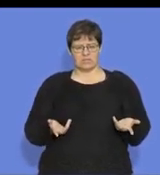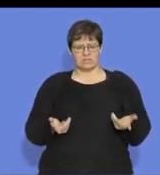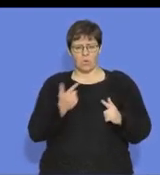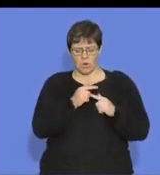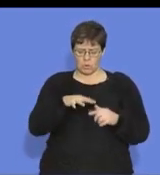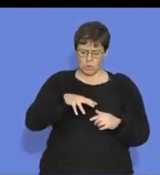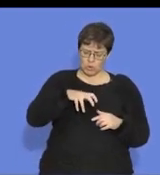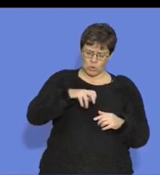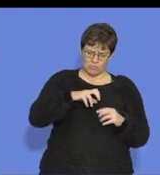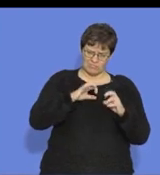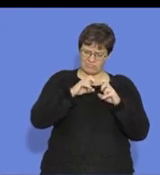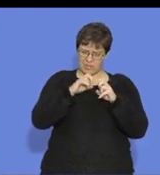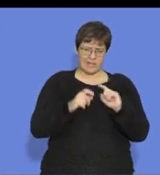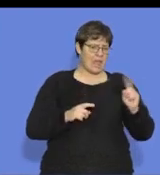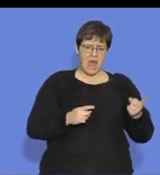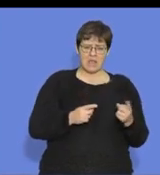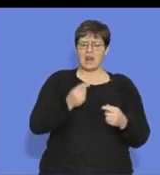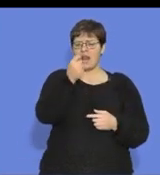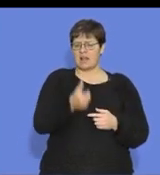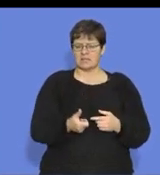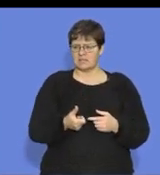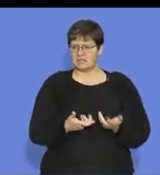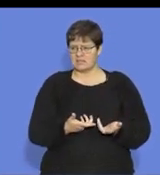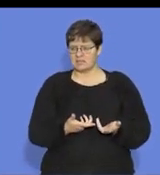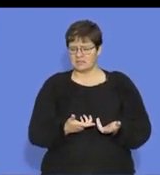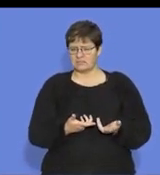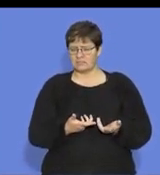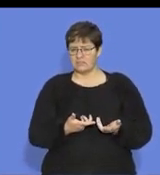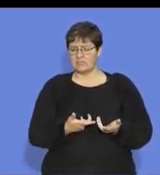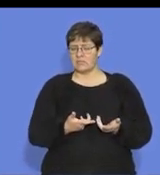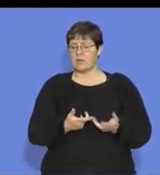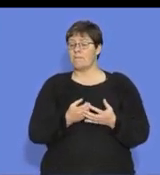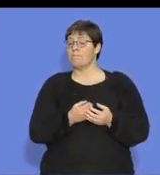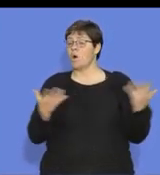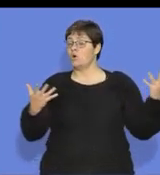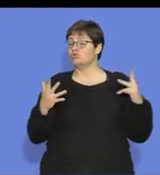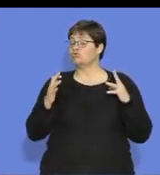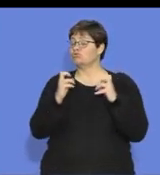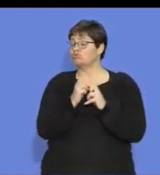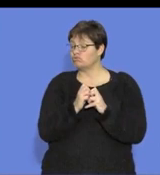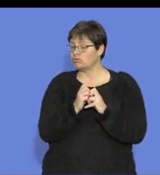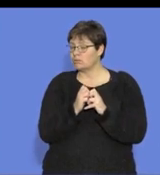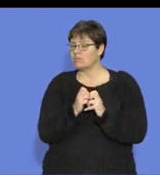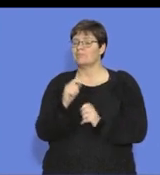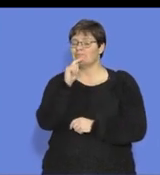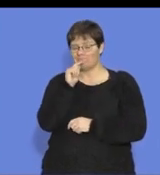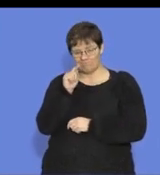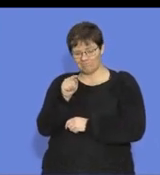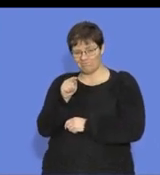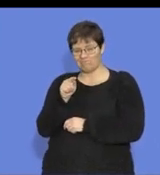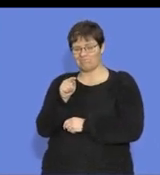shriveled more than the other. Which is the one that has shriveled the most? The one that